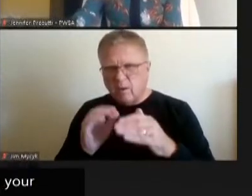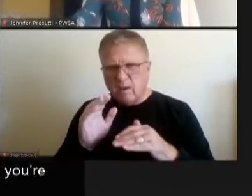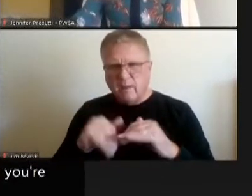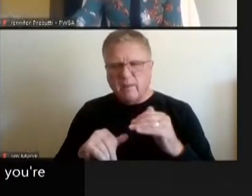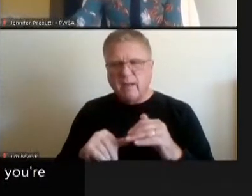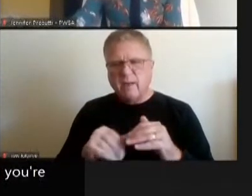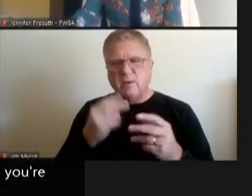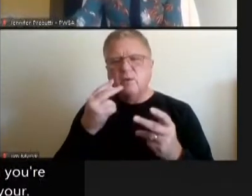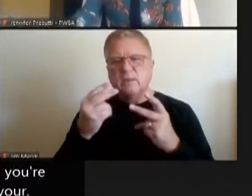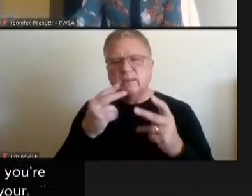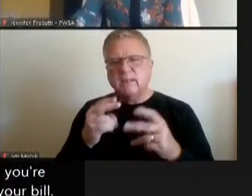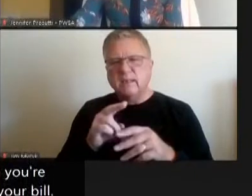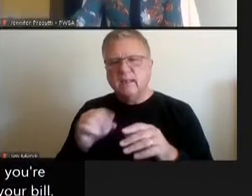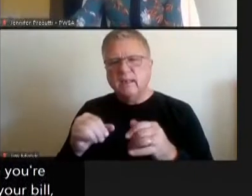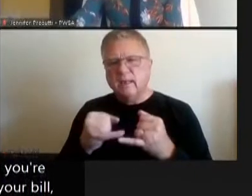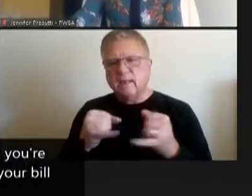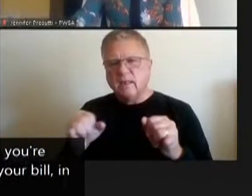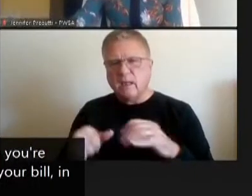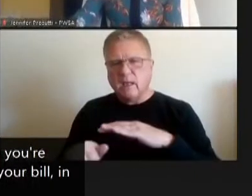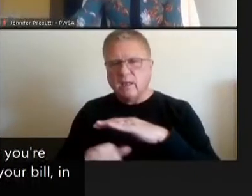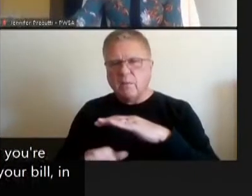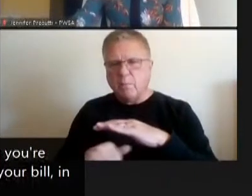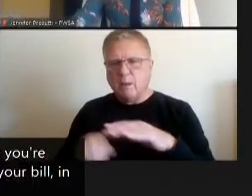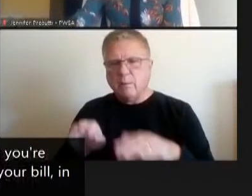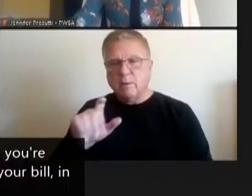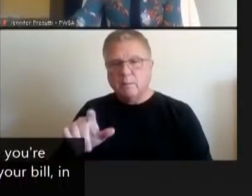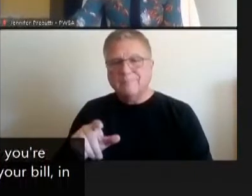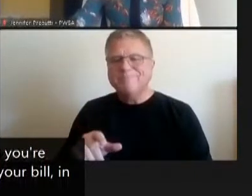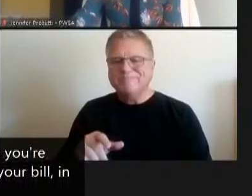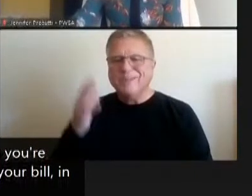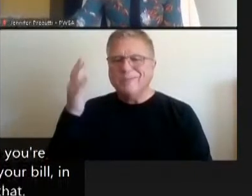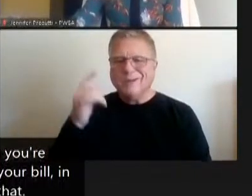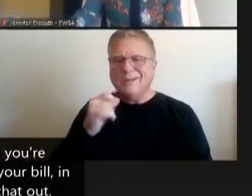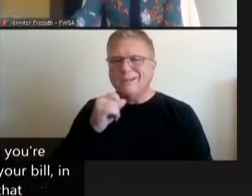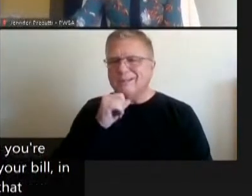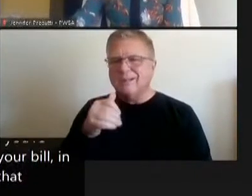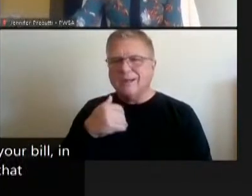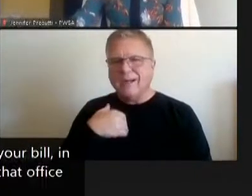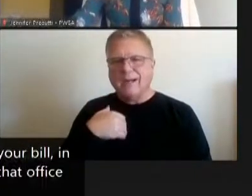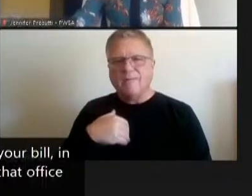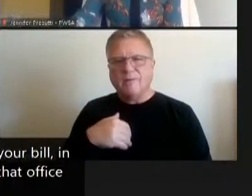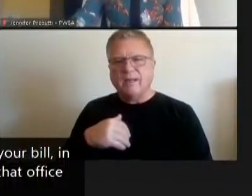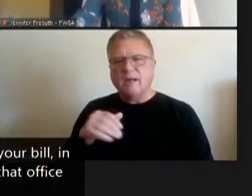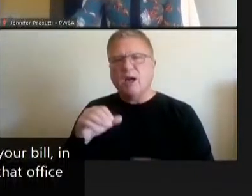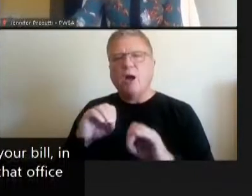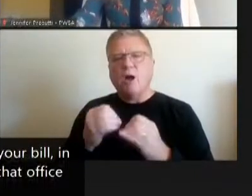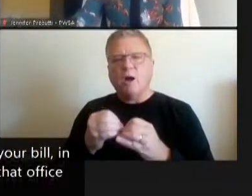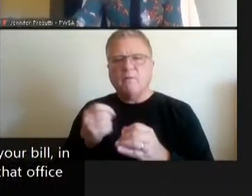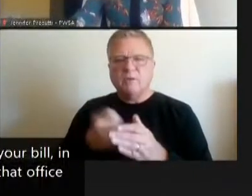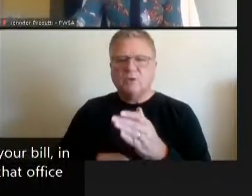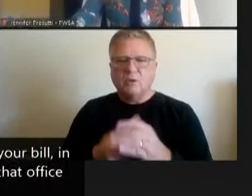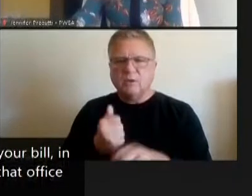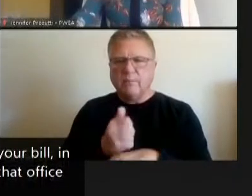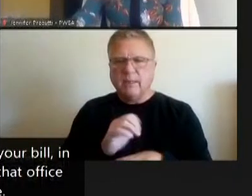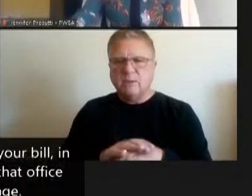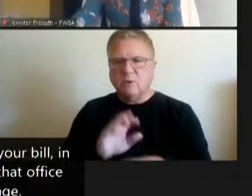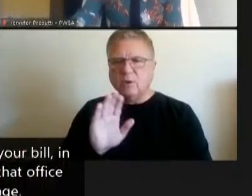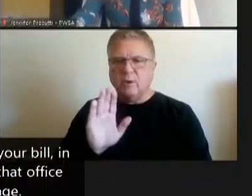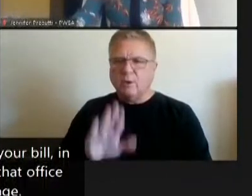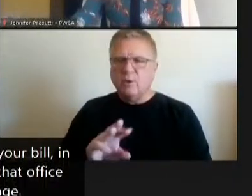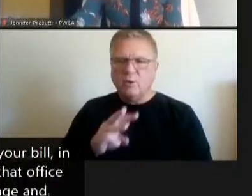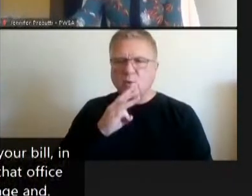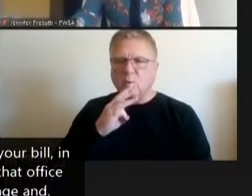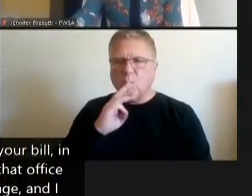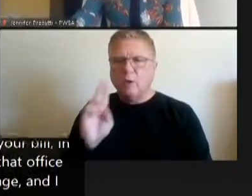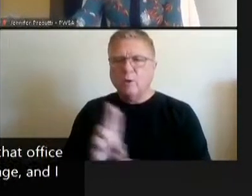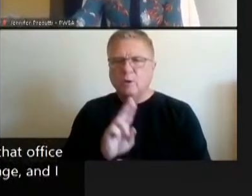the bottom line of your bill, in all likelihood, it's because it doesn't include that ALCOSAN charge, which is based on your water usage. And